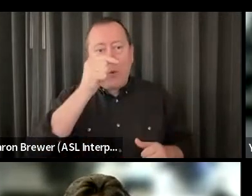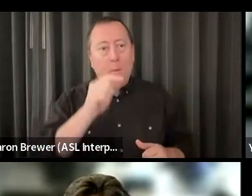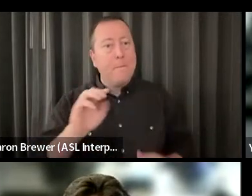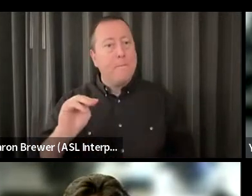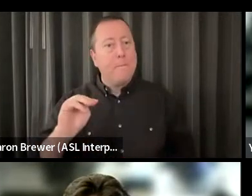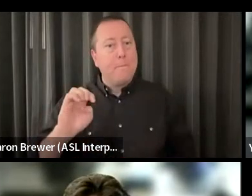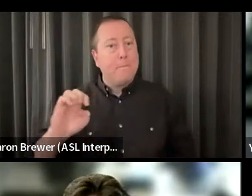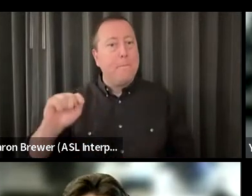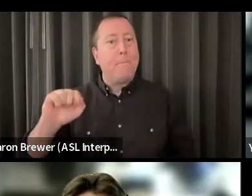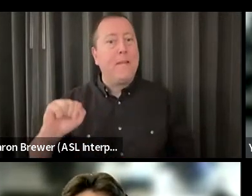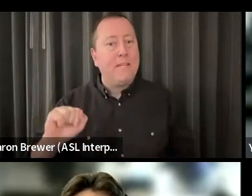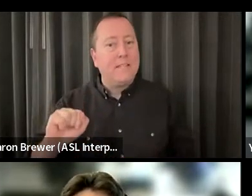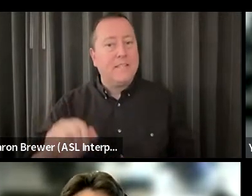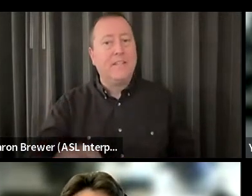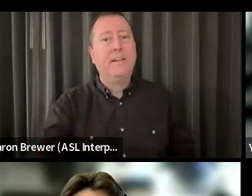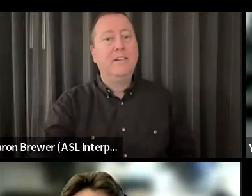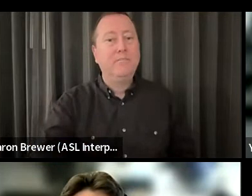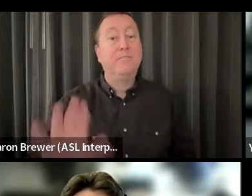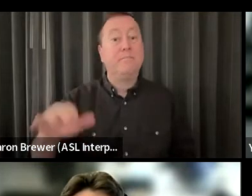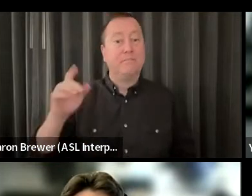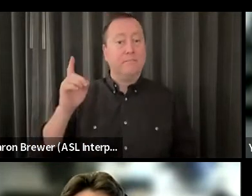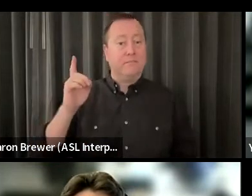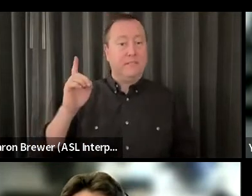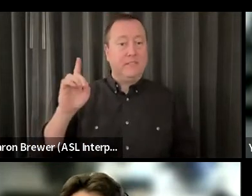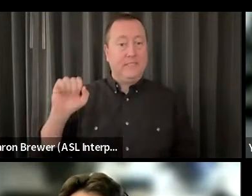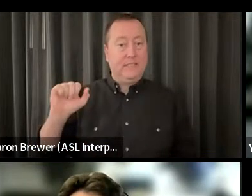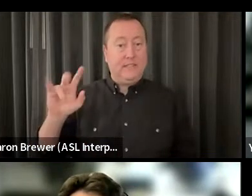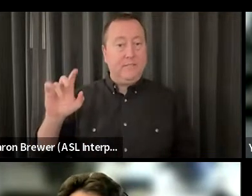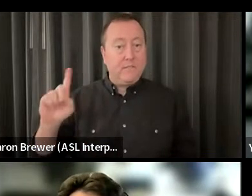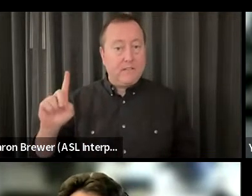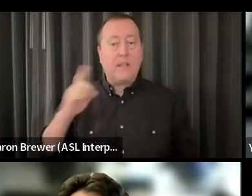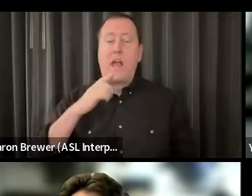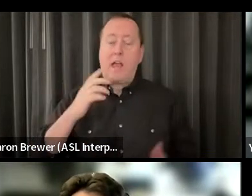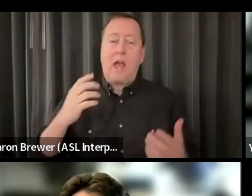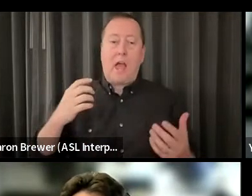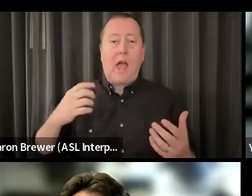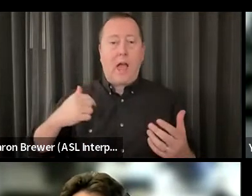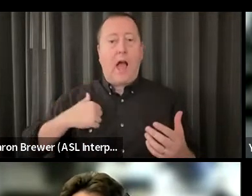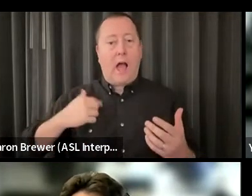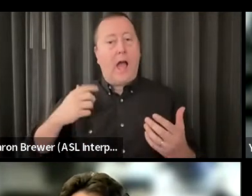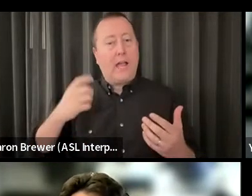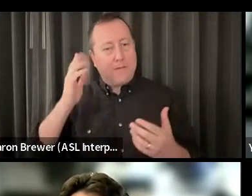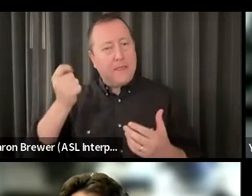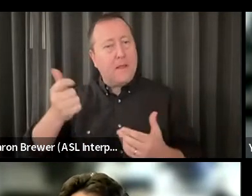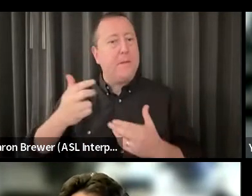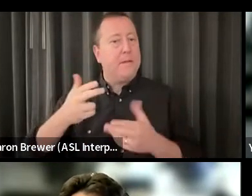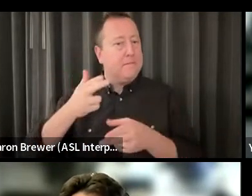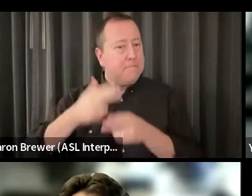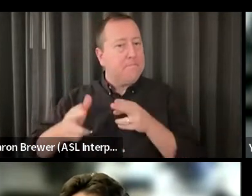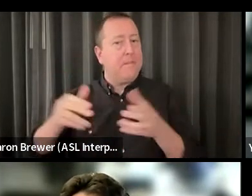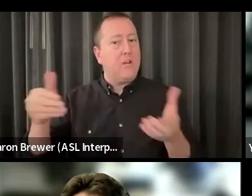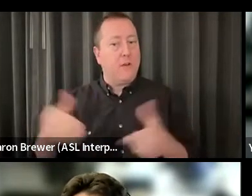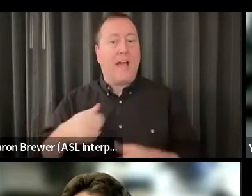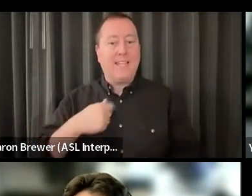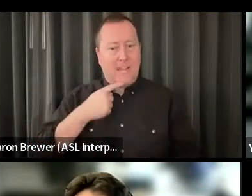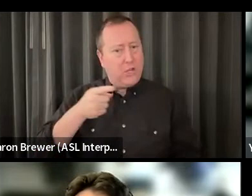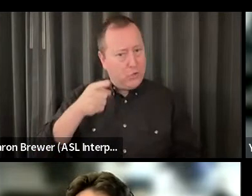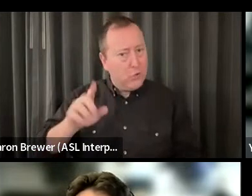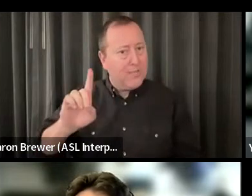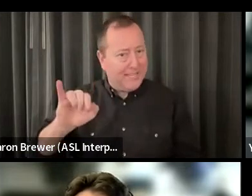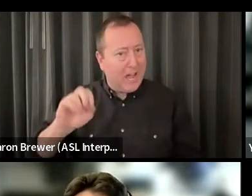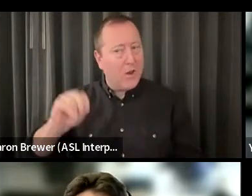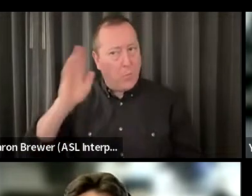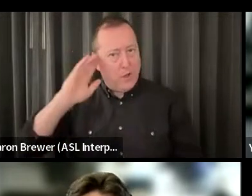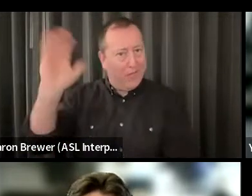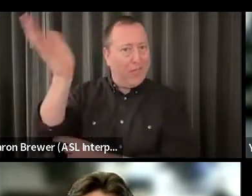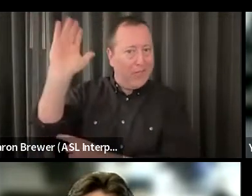I did a little intro, Dion. I said that you were going to give a comprehensive presentation of at least 30 minutes. I'm just